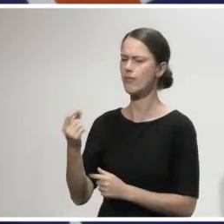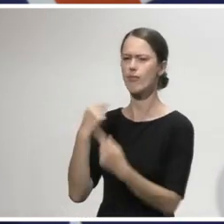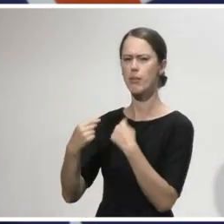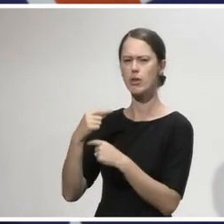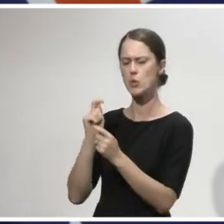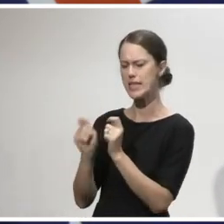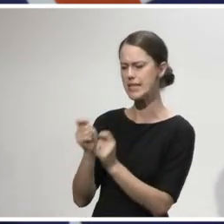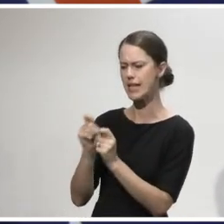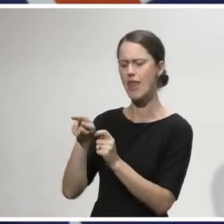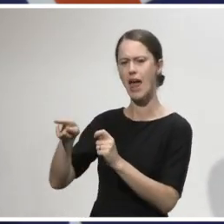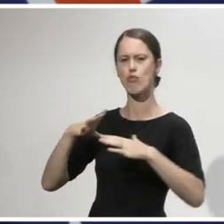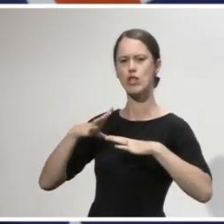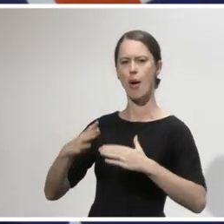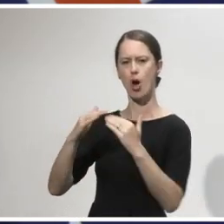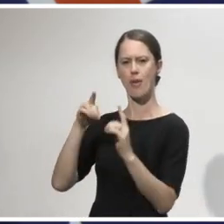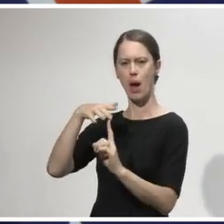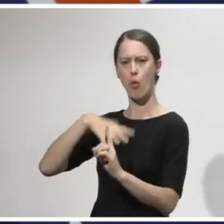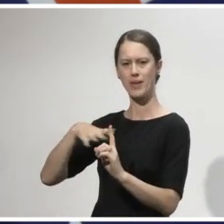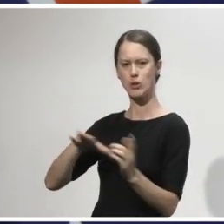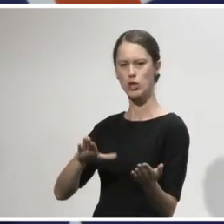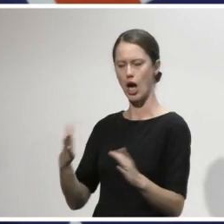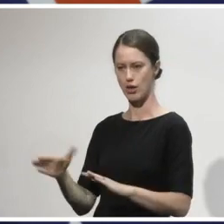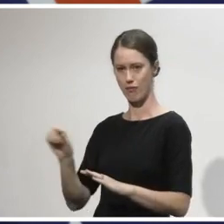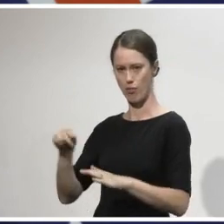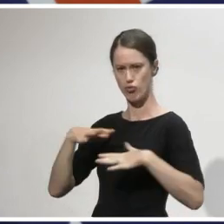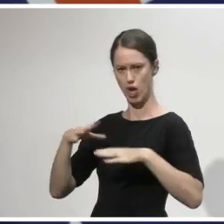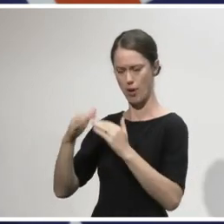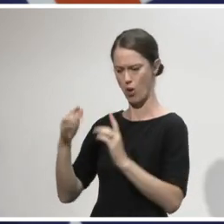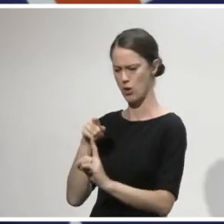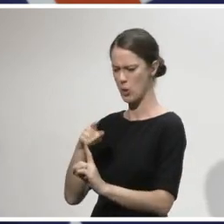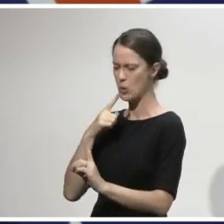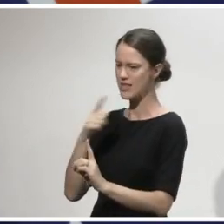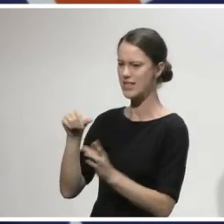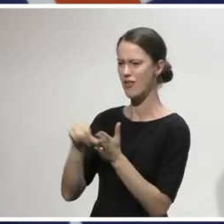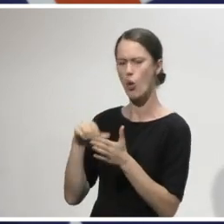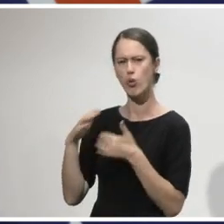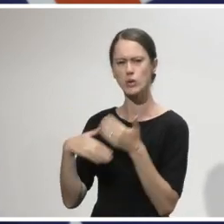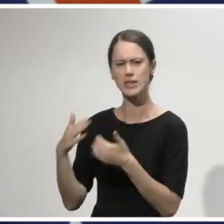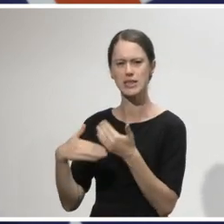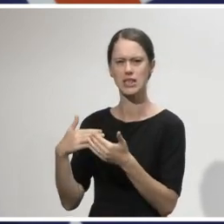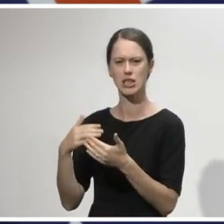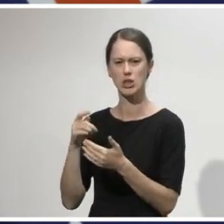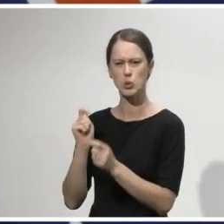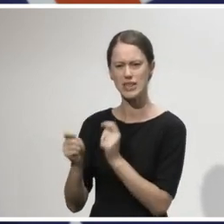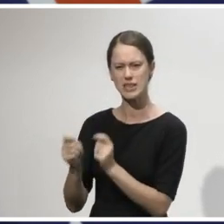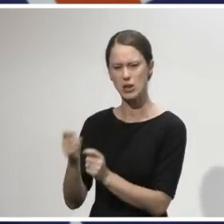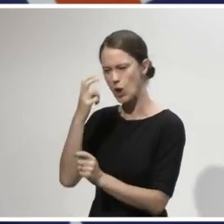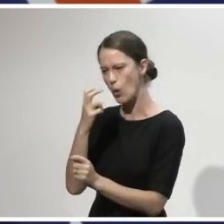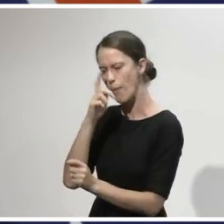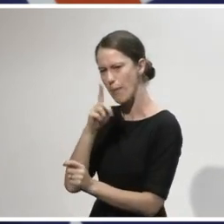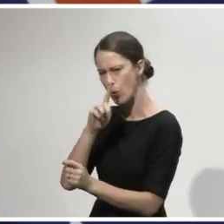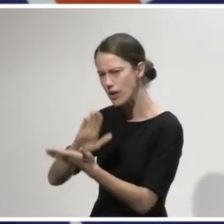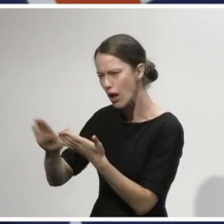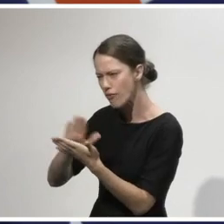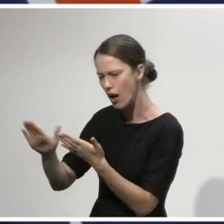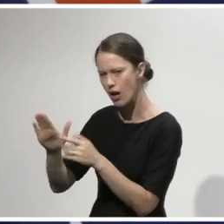the retirement home where the woman who died was from, you said that it's a difficult process for them to be tested. Just to clarify,